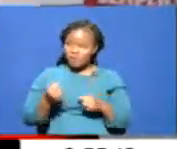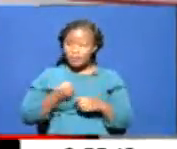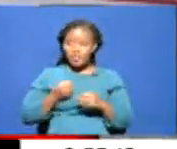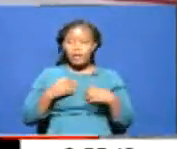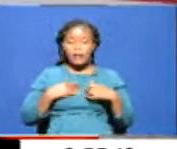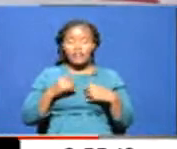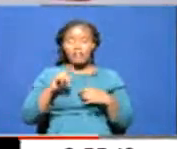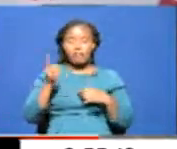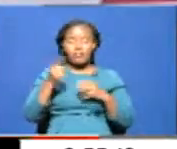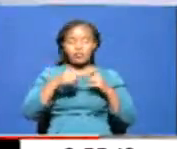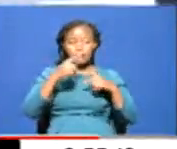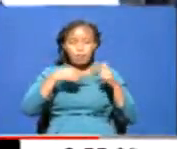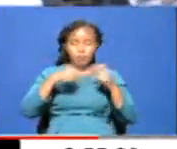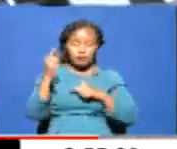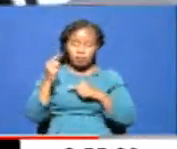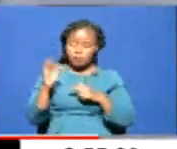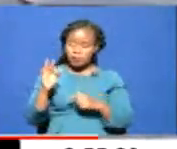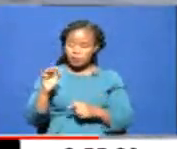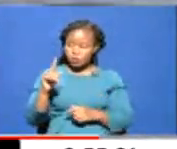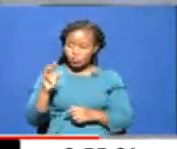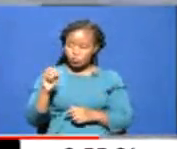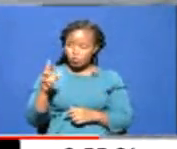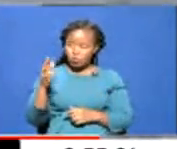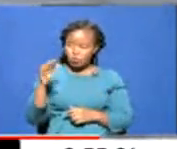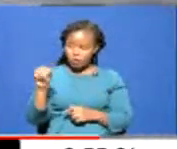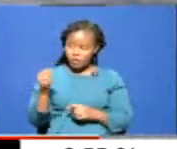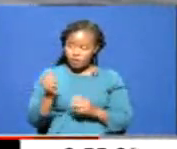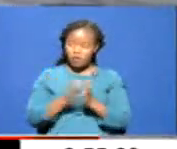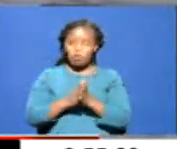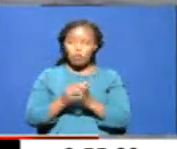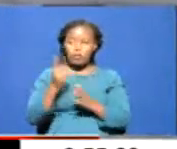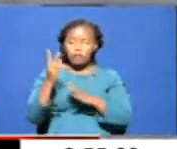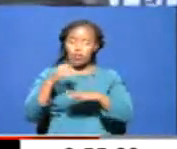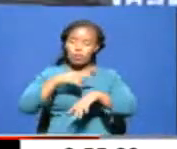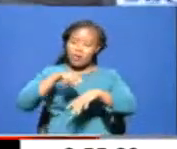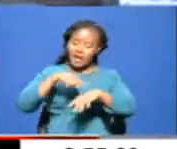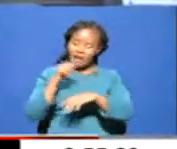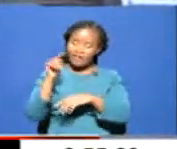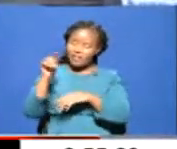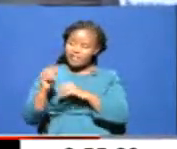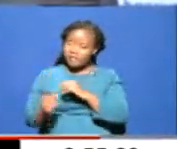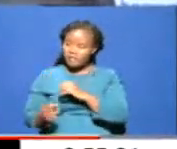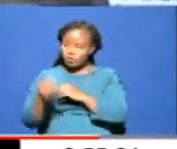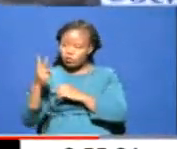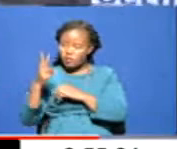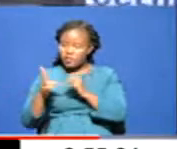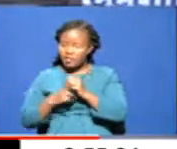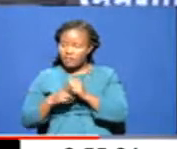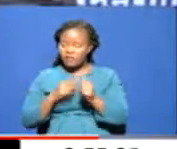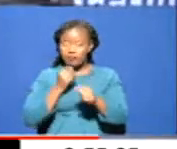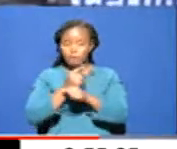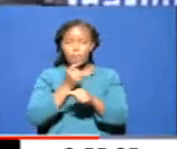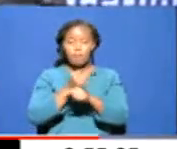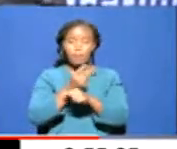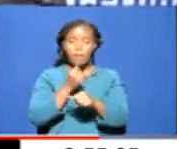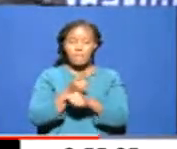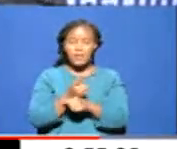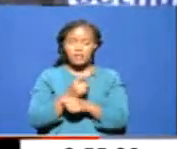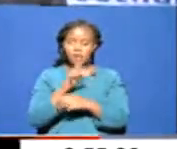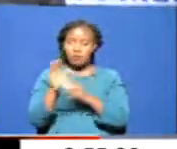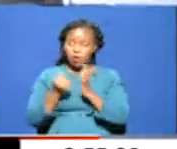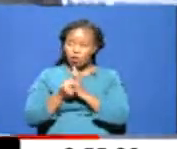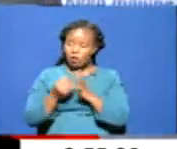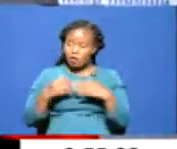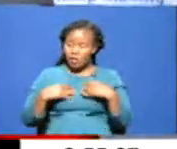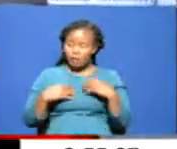women's event in Florence with 2 hours 27.17 minutes, beating her compatriot Margetu Ifageletu by